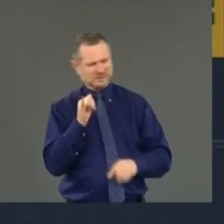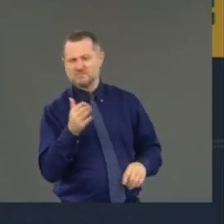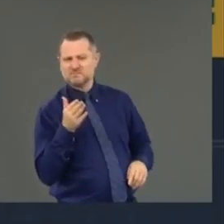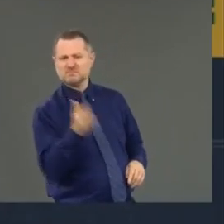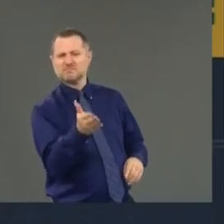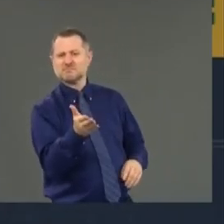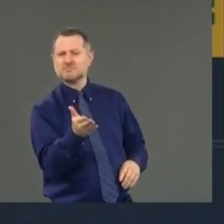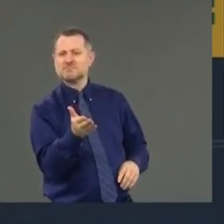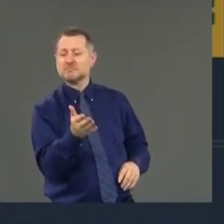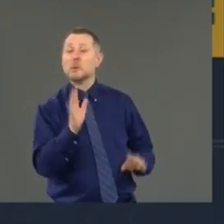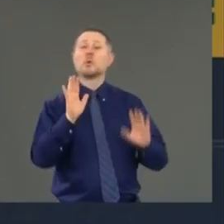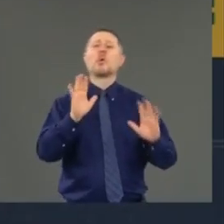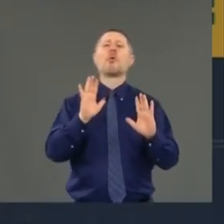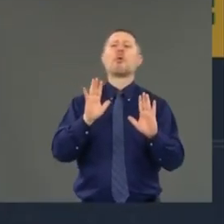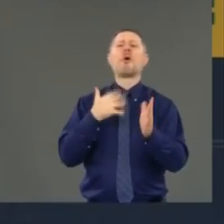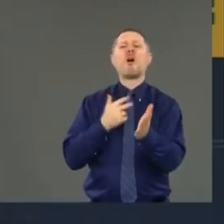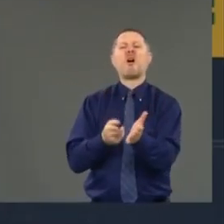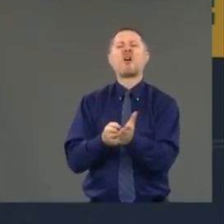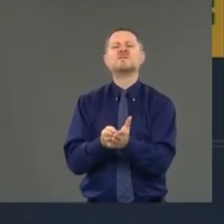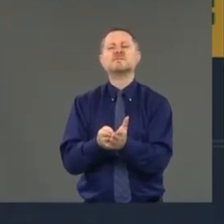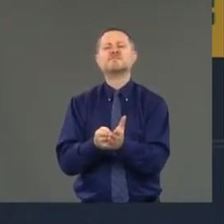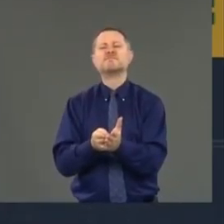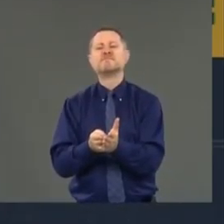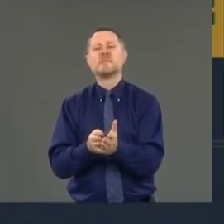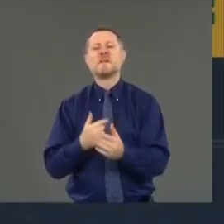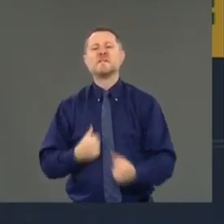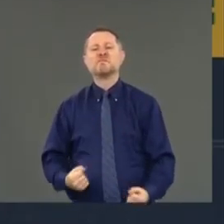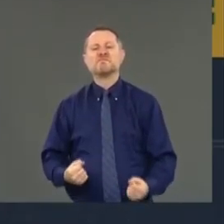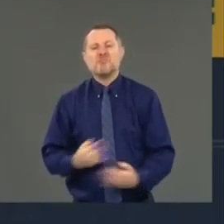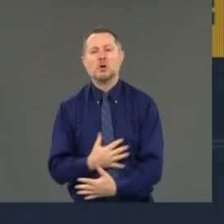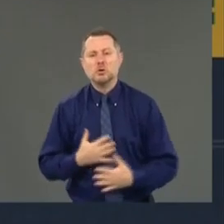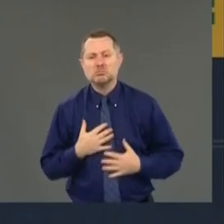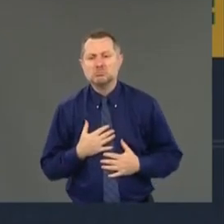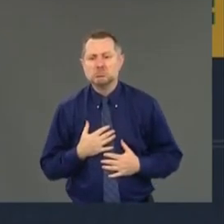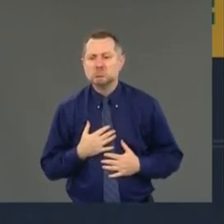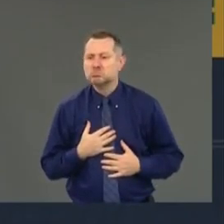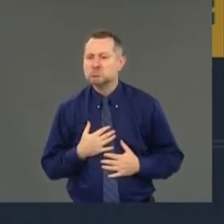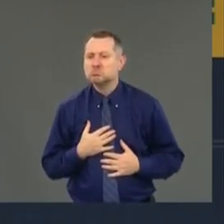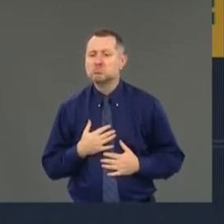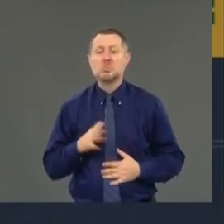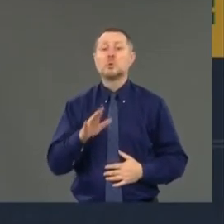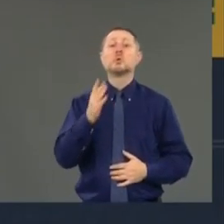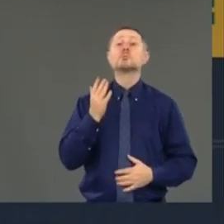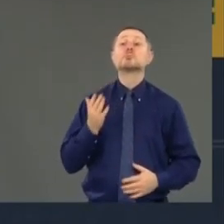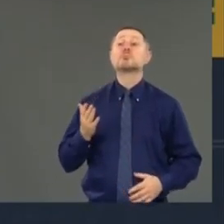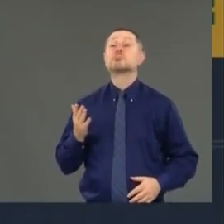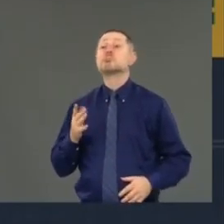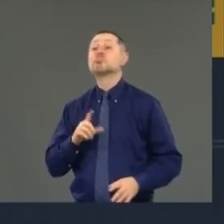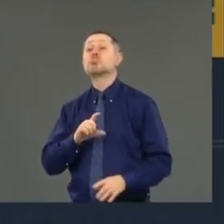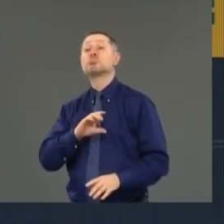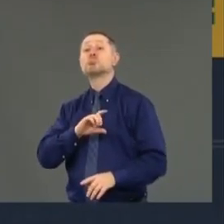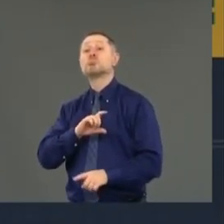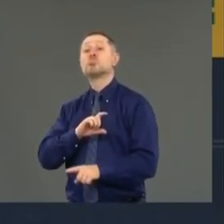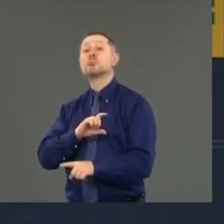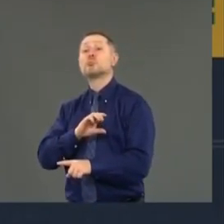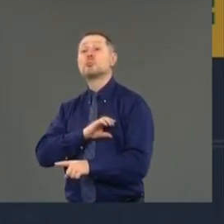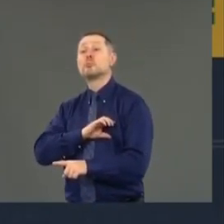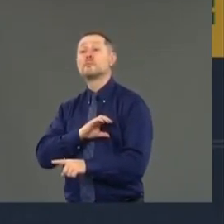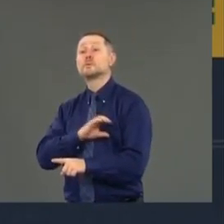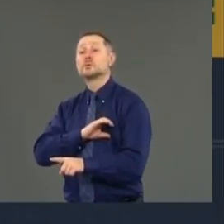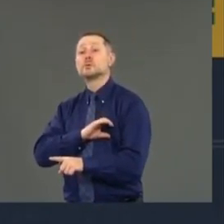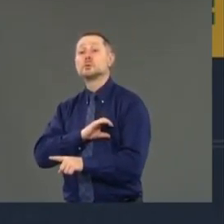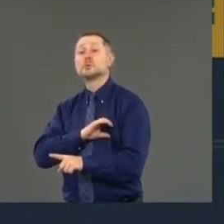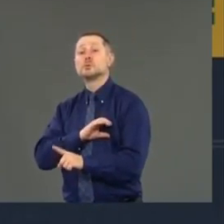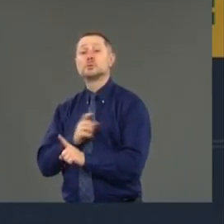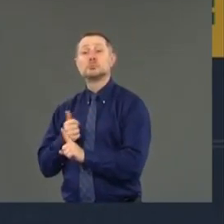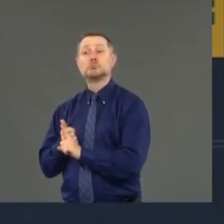and frightening. It was just frightening that a law enforcement officer anywhere in